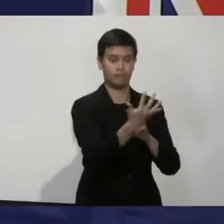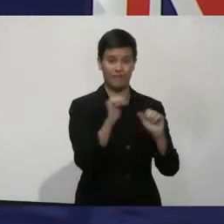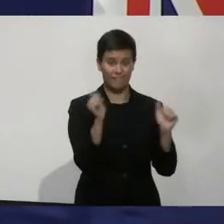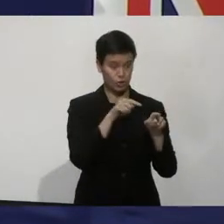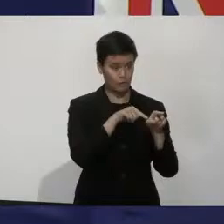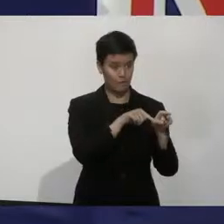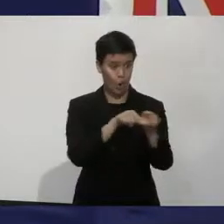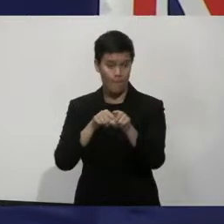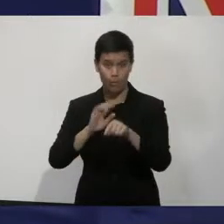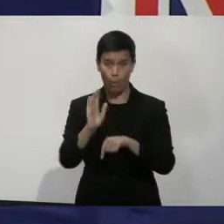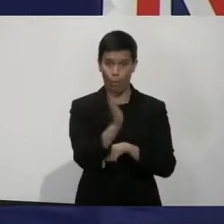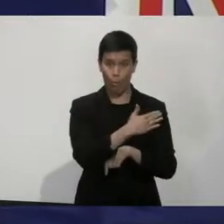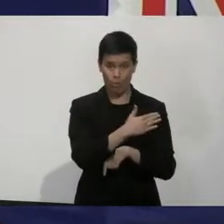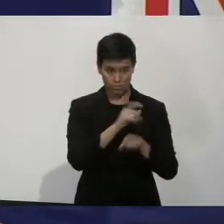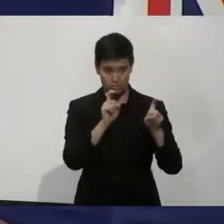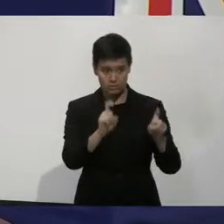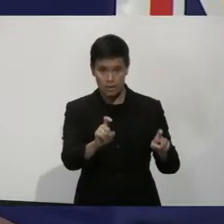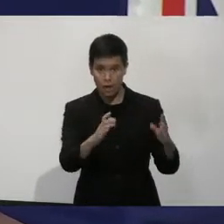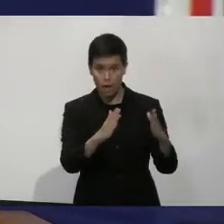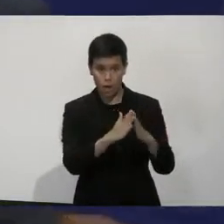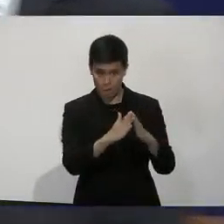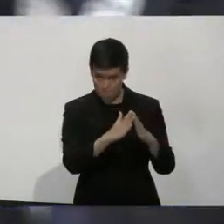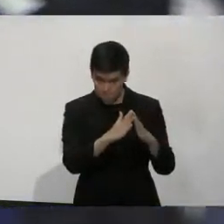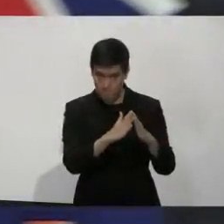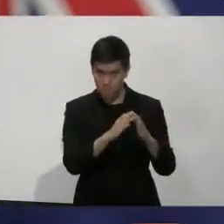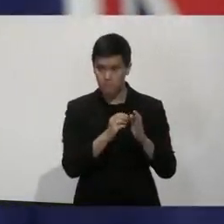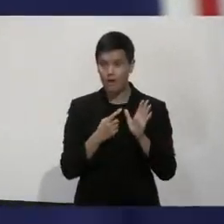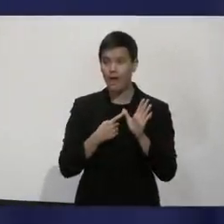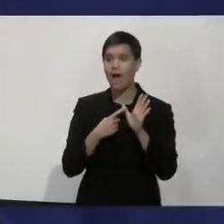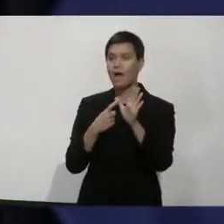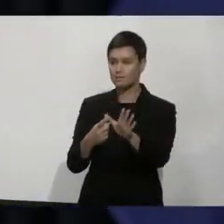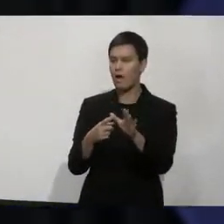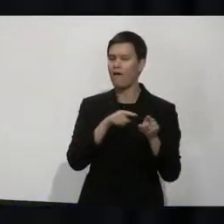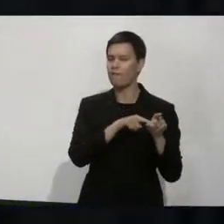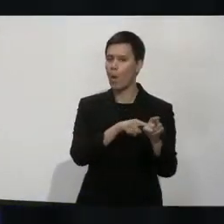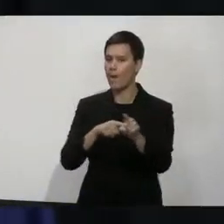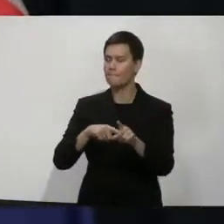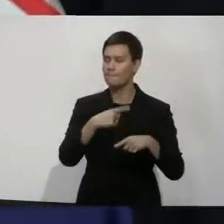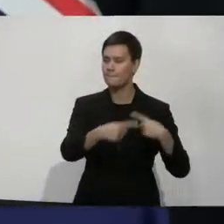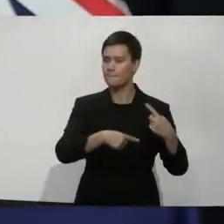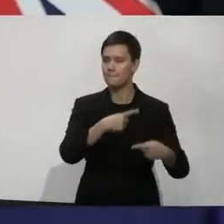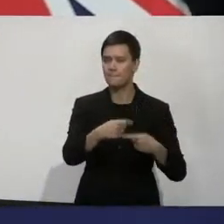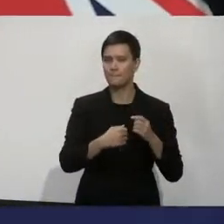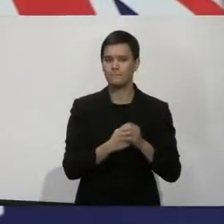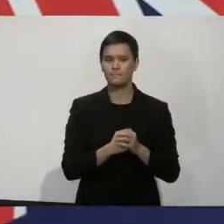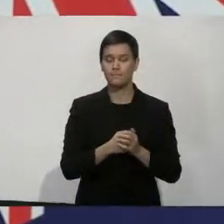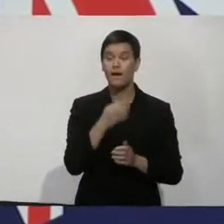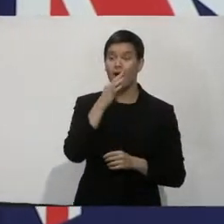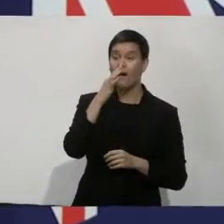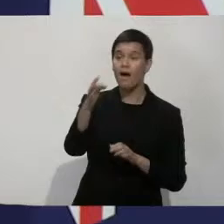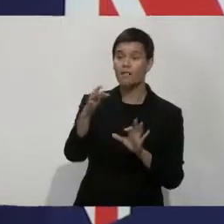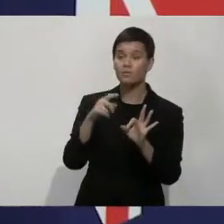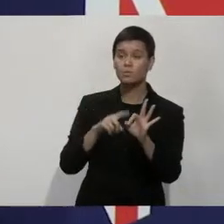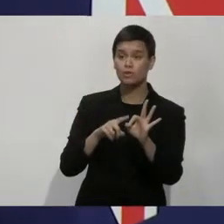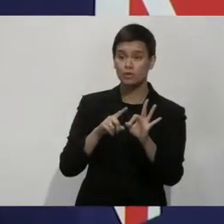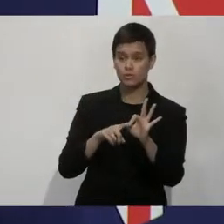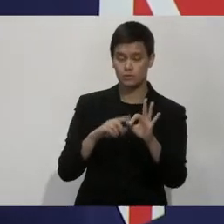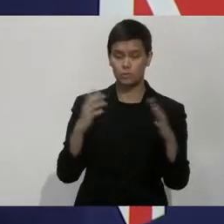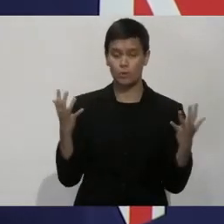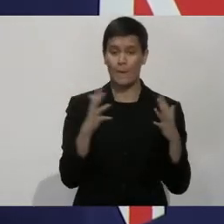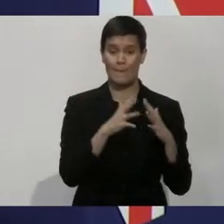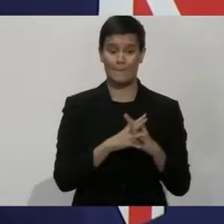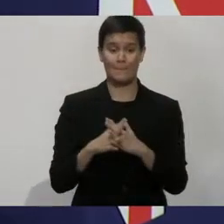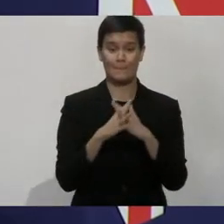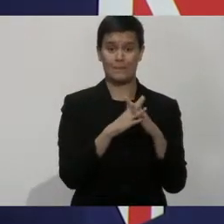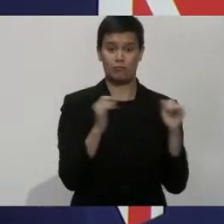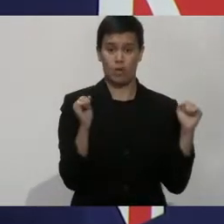that Americold testing, so you've ruled out surface contamination,